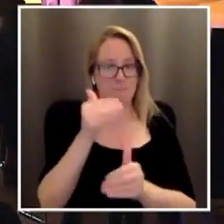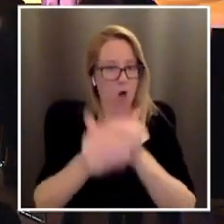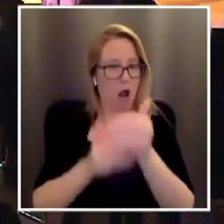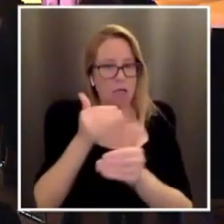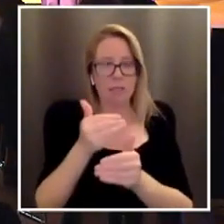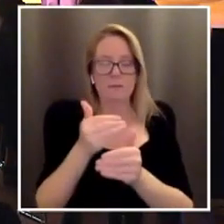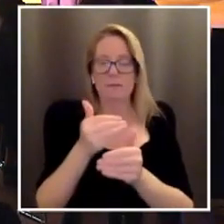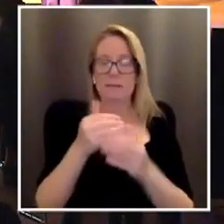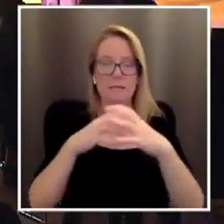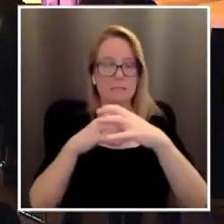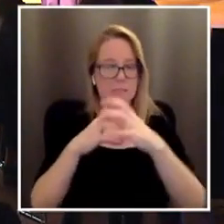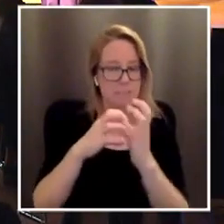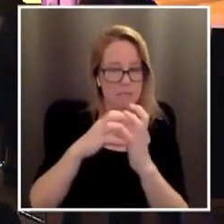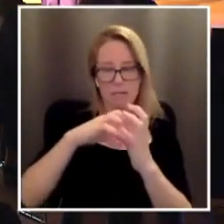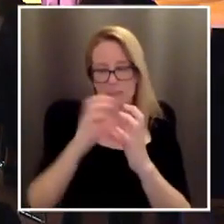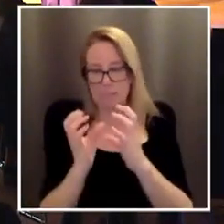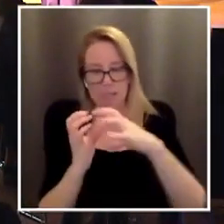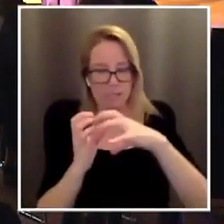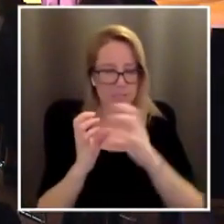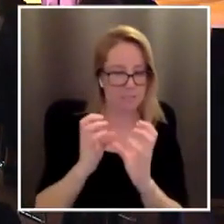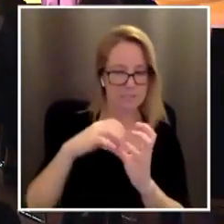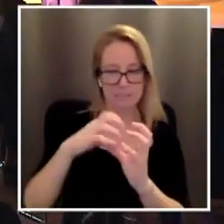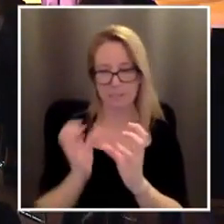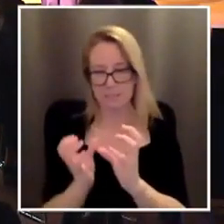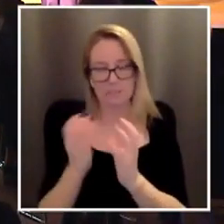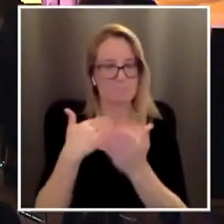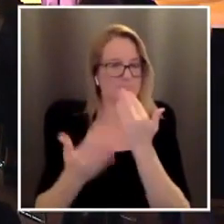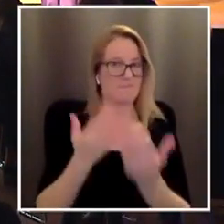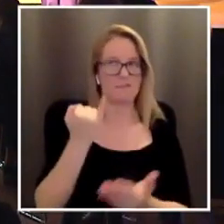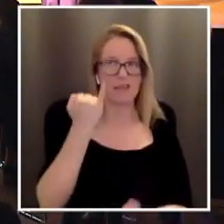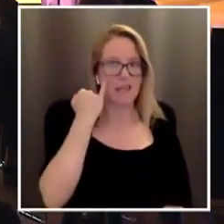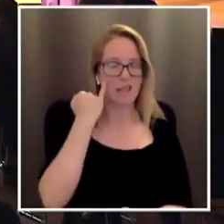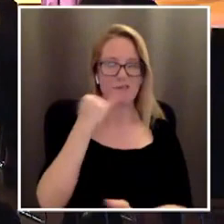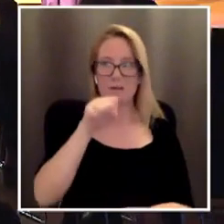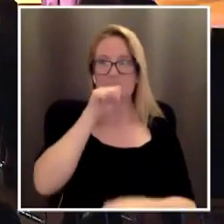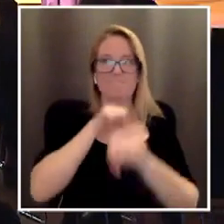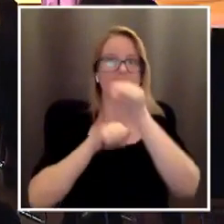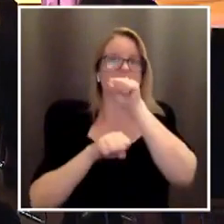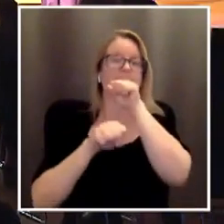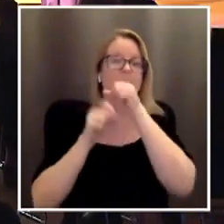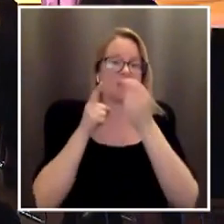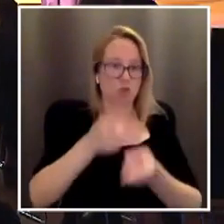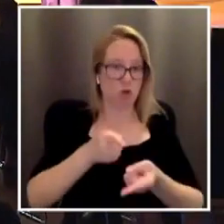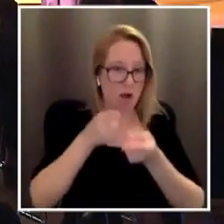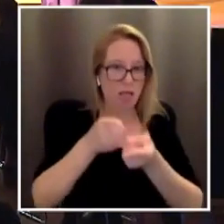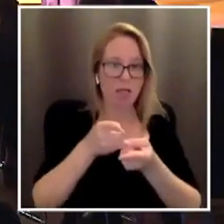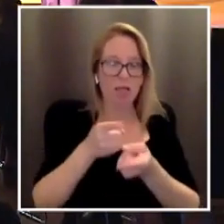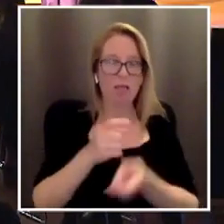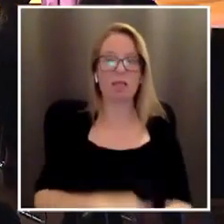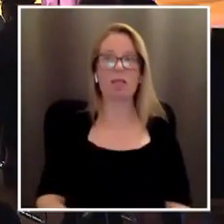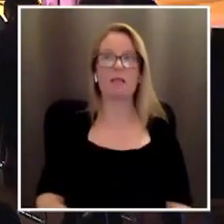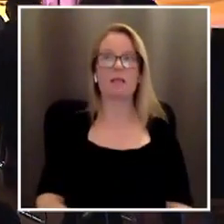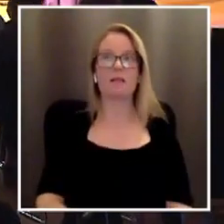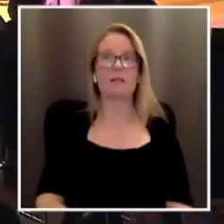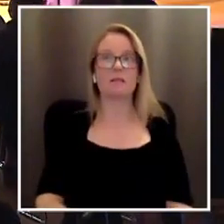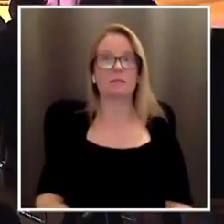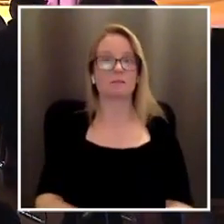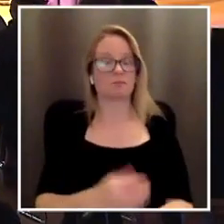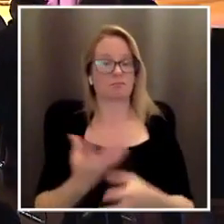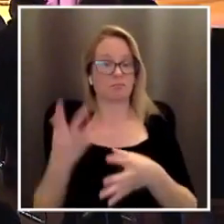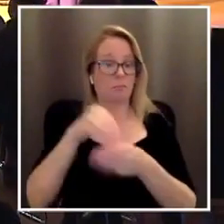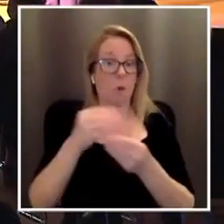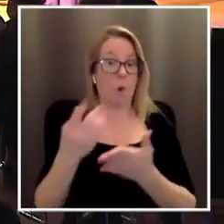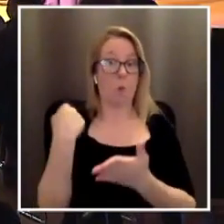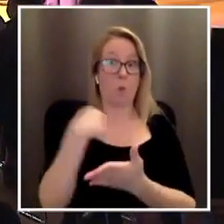pulling back those layers, even in the face of struggle, including what we or others may perceive